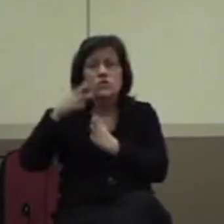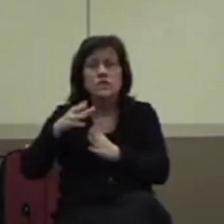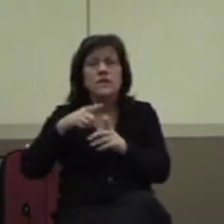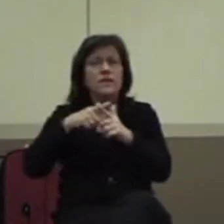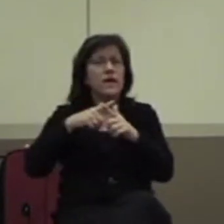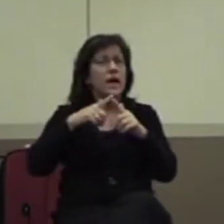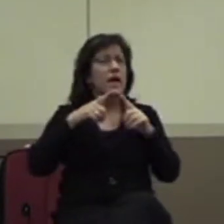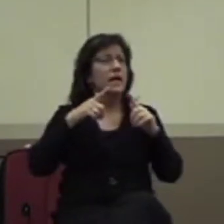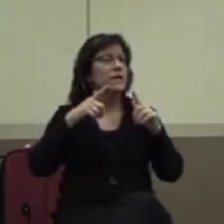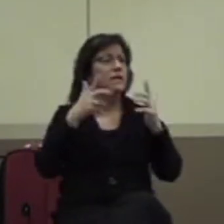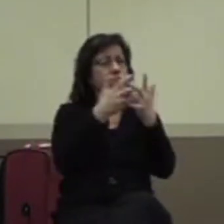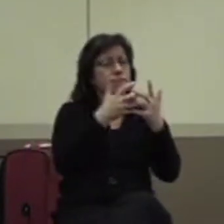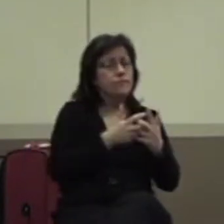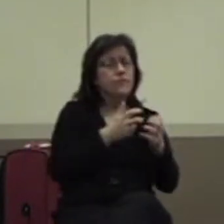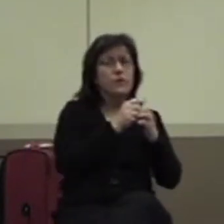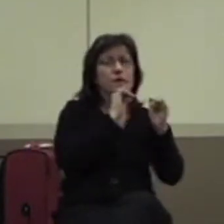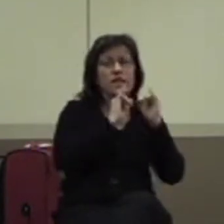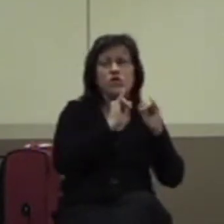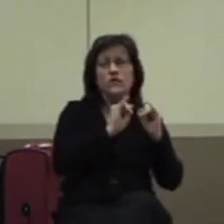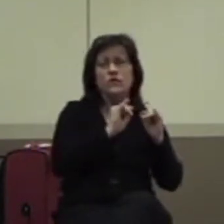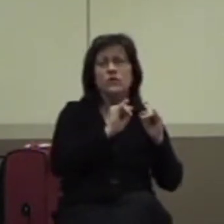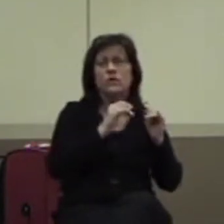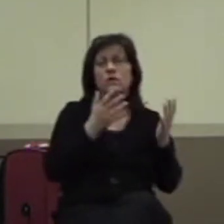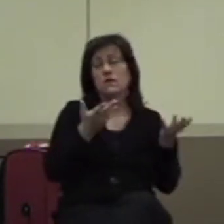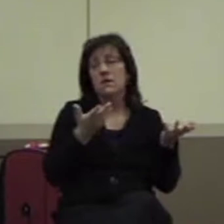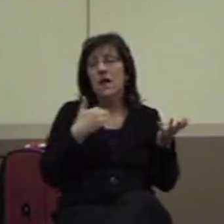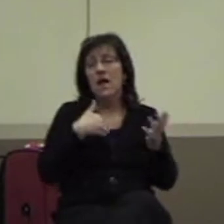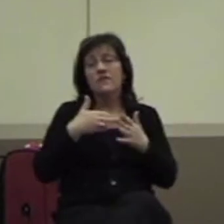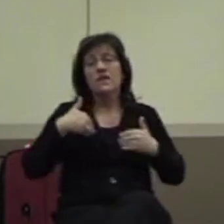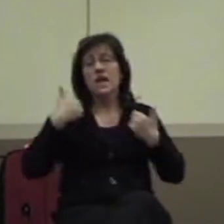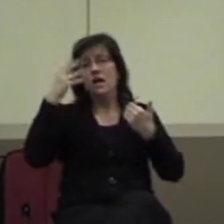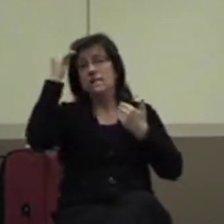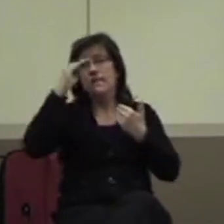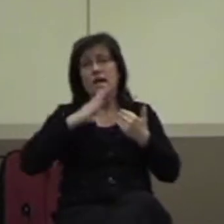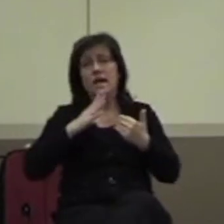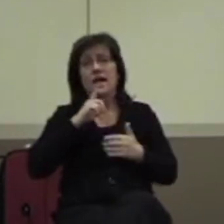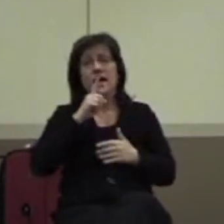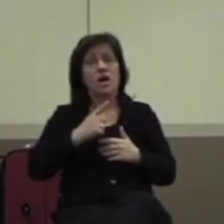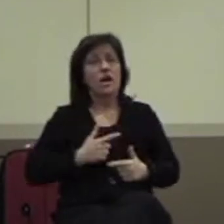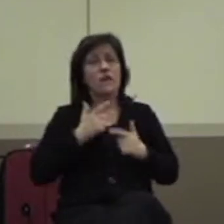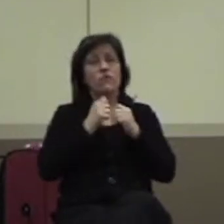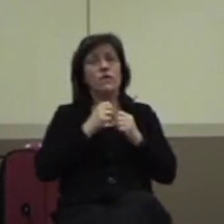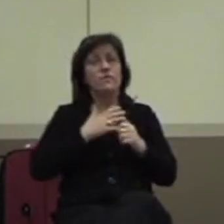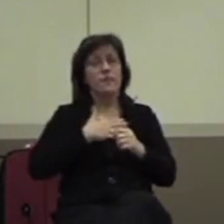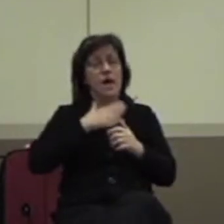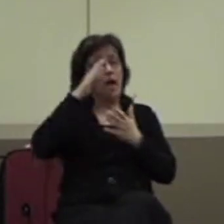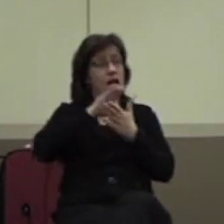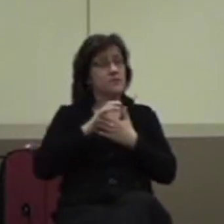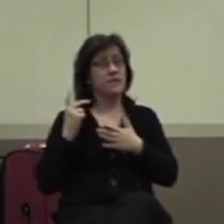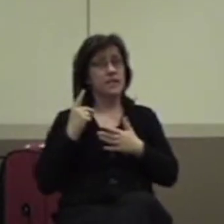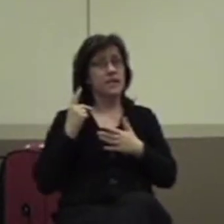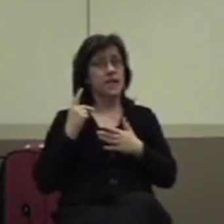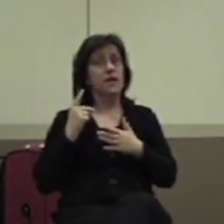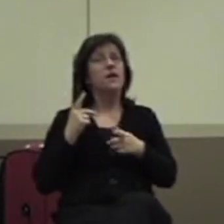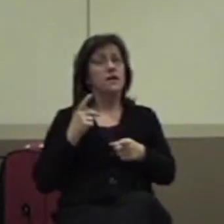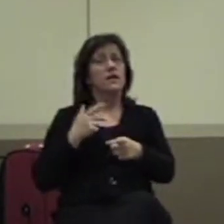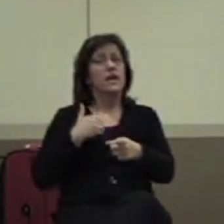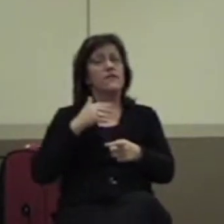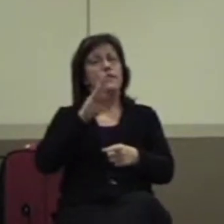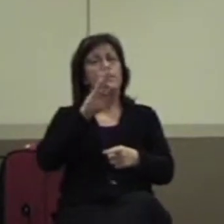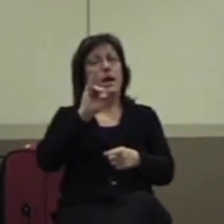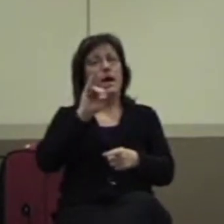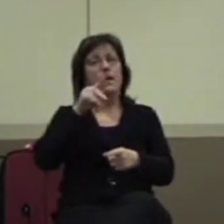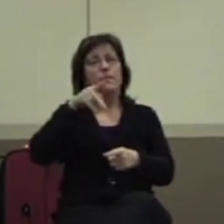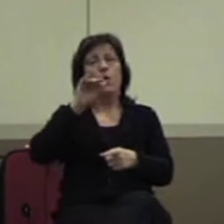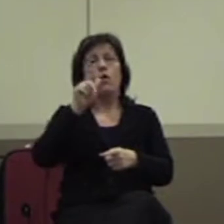then pairing it with interviews. I've actually had a young man that actually lived with my husband and I who had